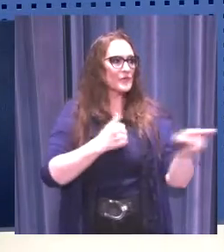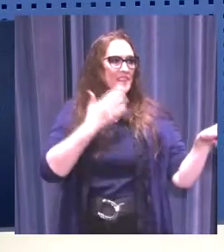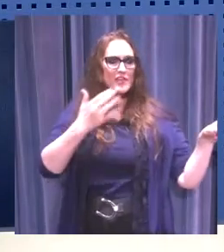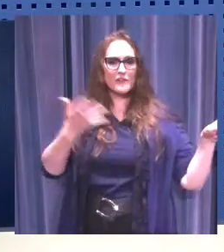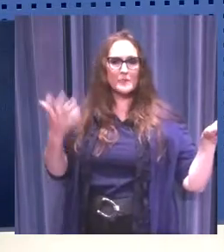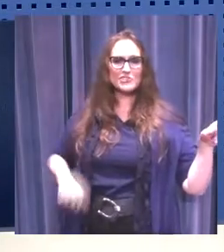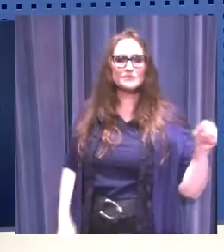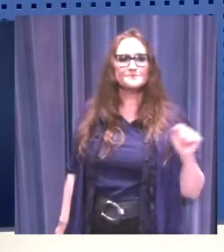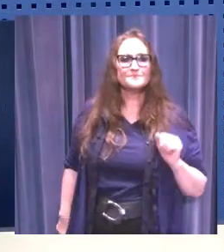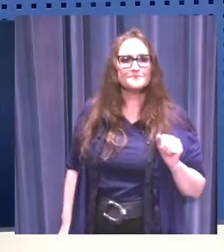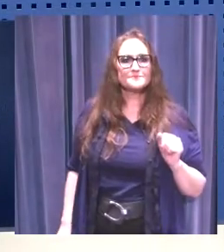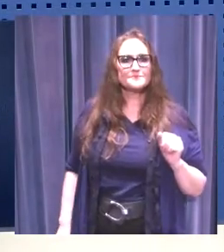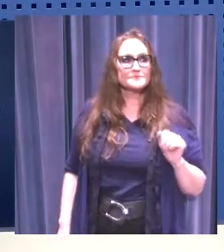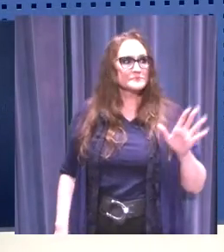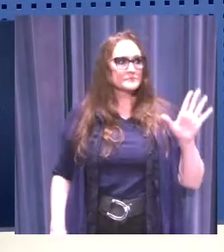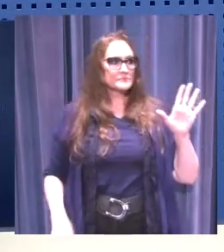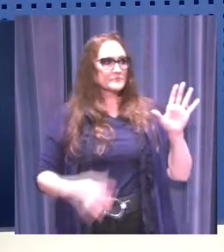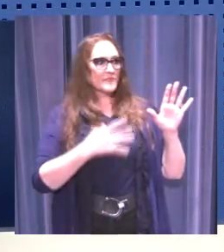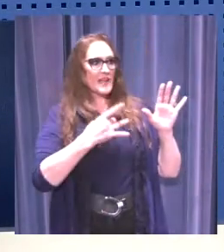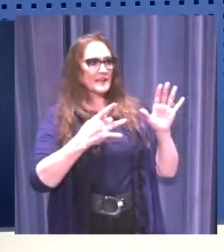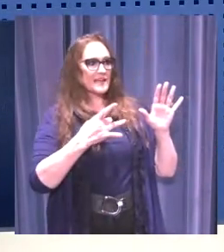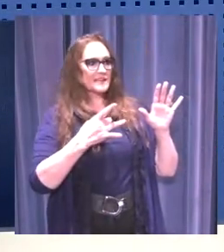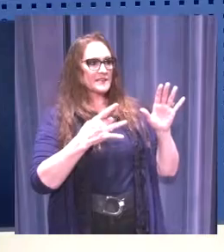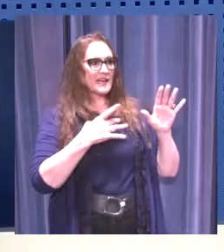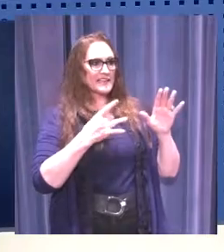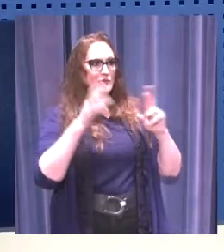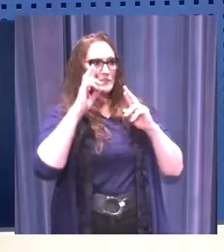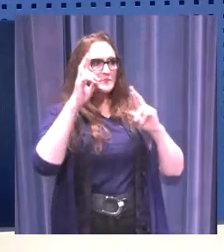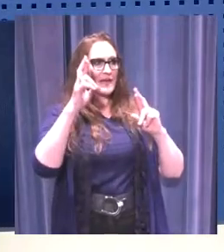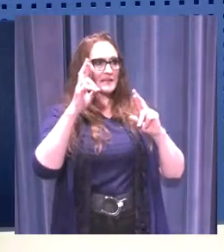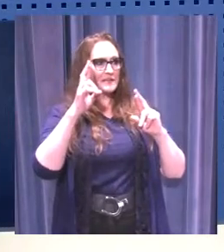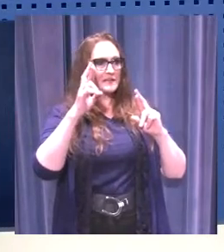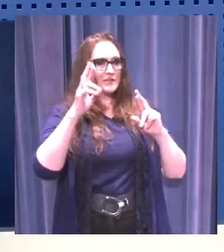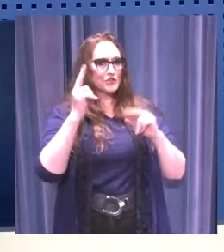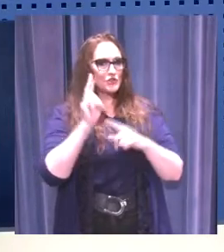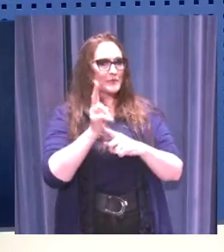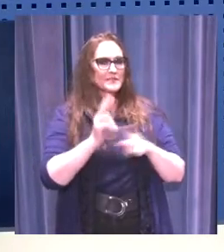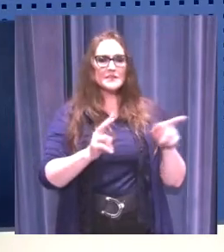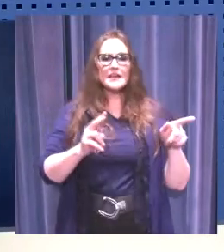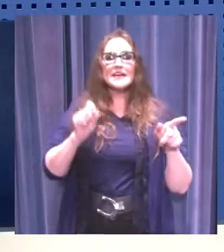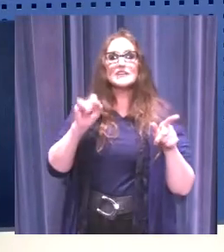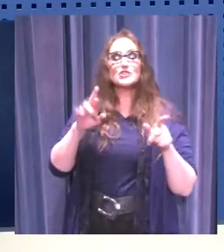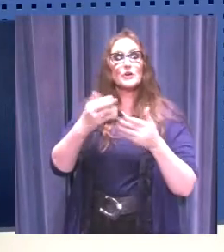much. I would like to respectfully request Sir, before you 2 leave, minutes. I'm